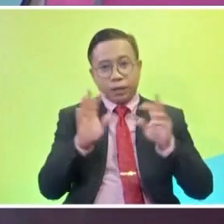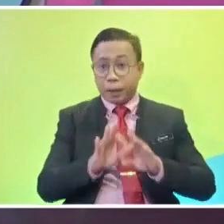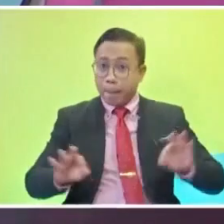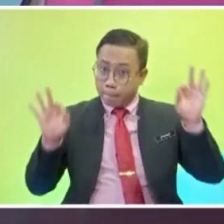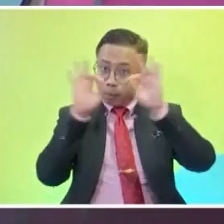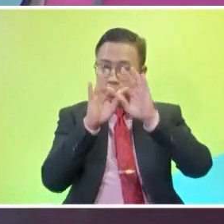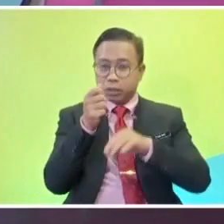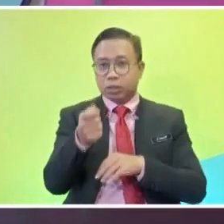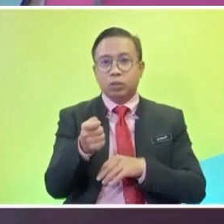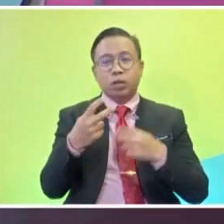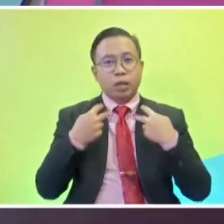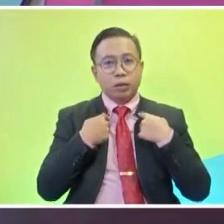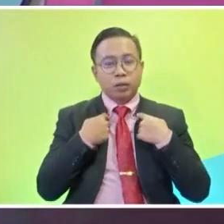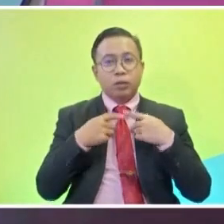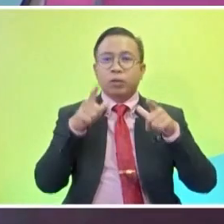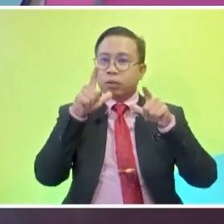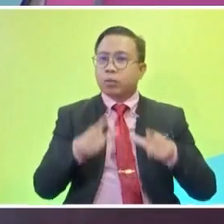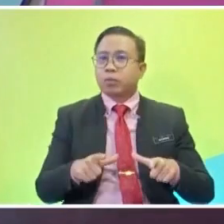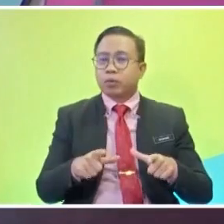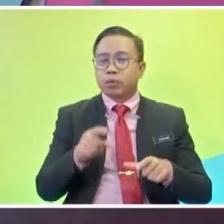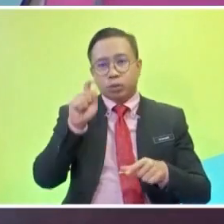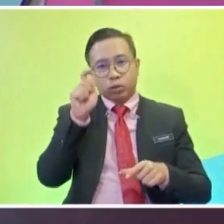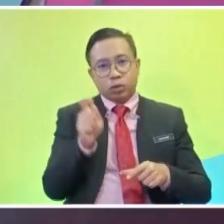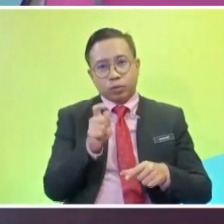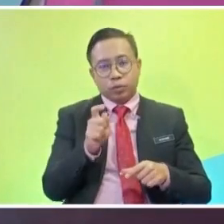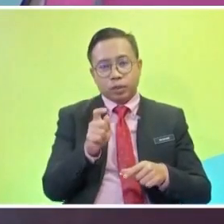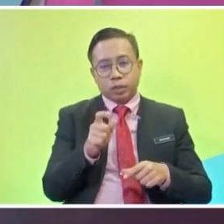so you have to put the comma right after the